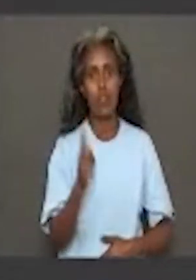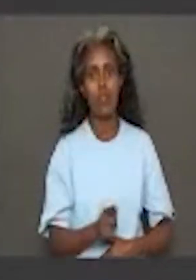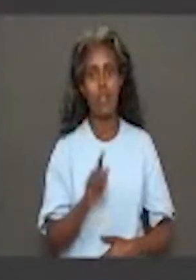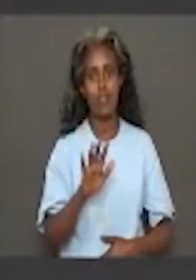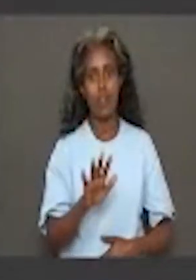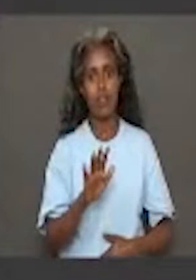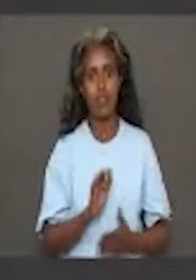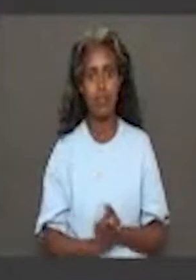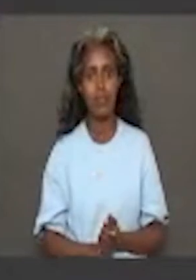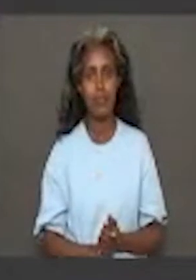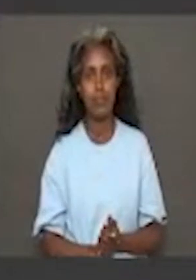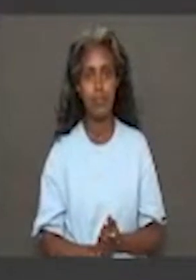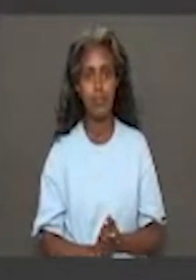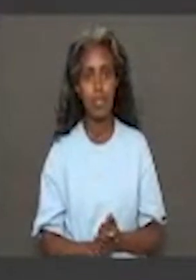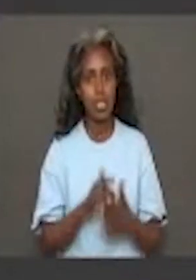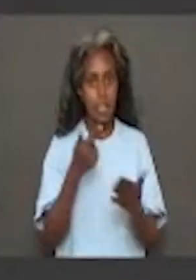4/5.